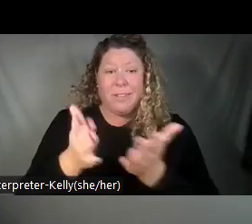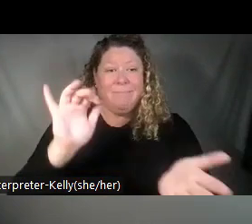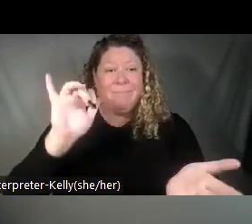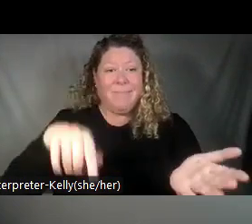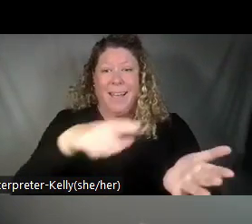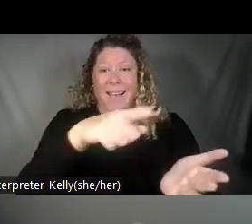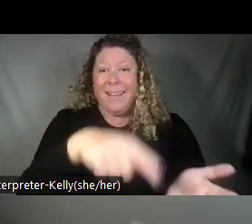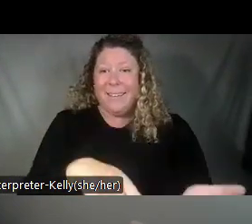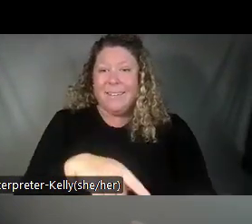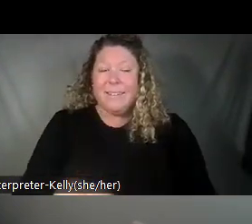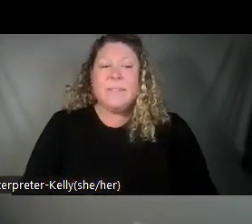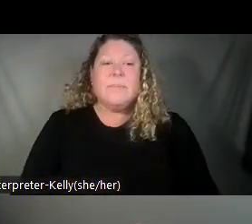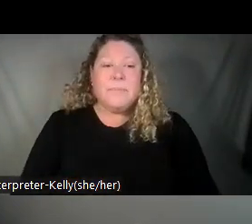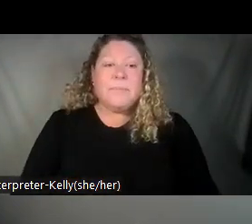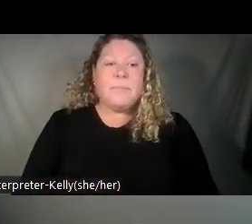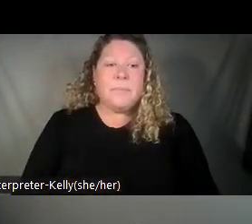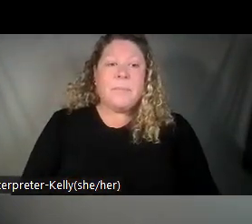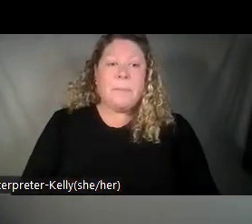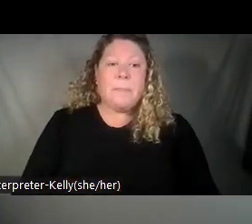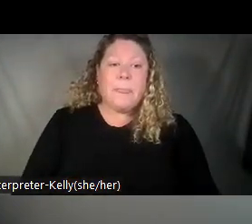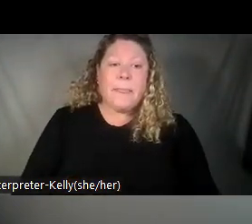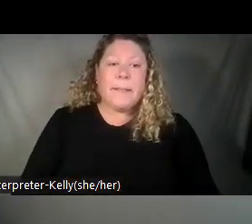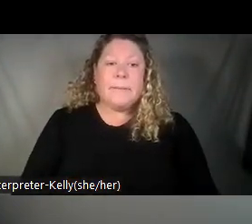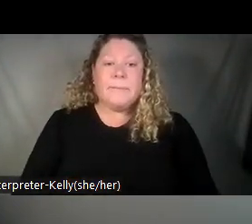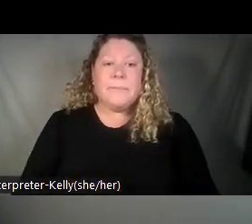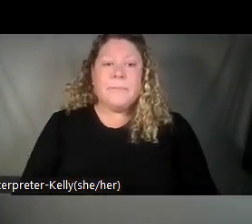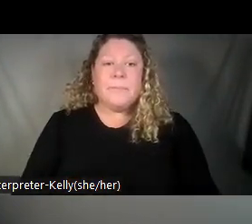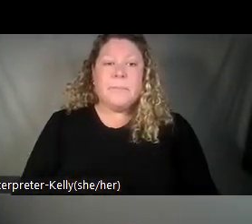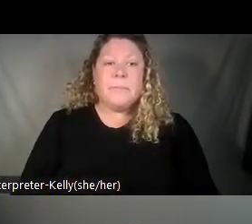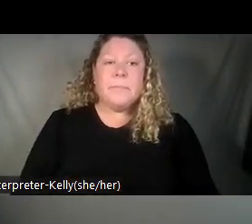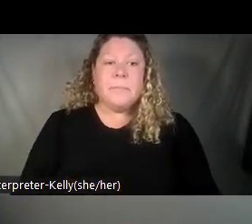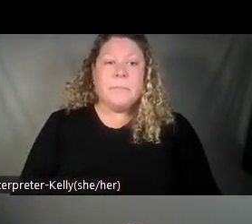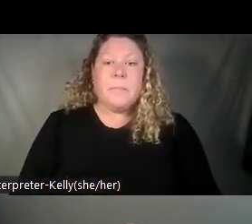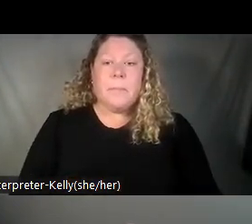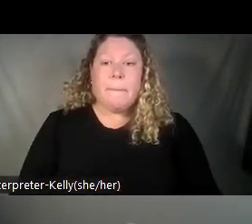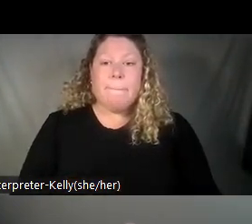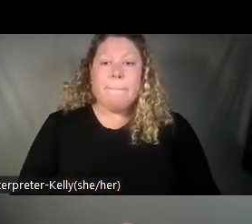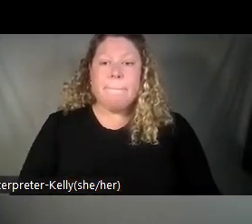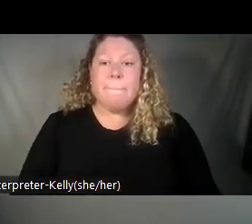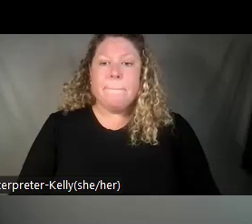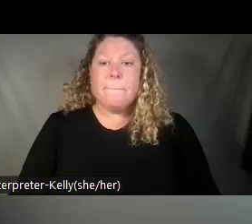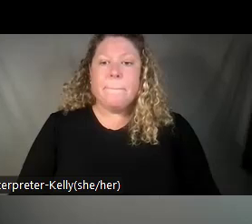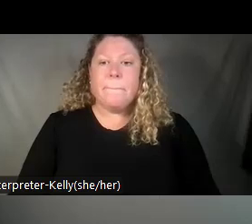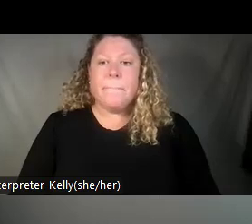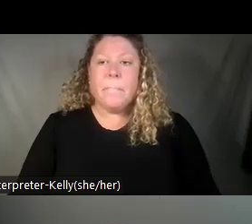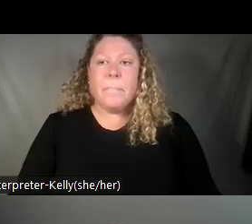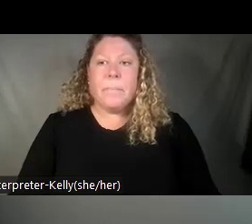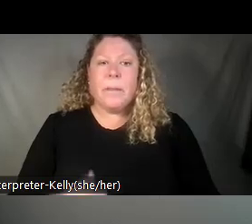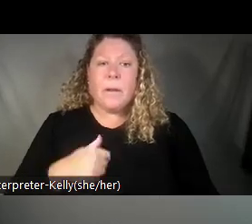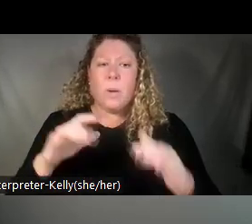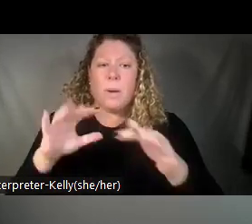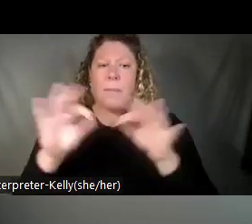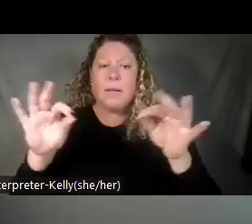that I've used to help build this. One of the points I looked at now is that I want to bring up Drive